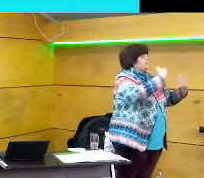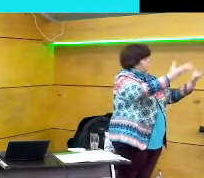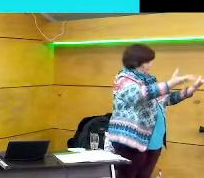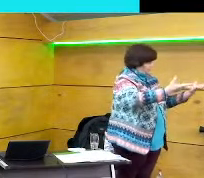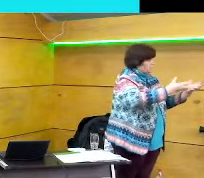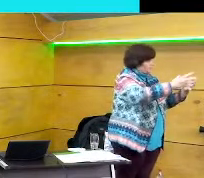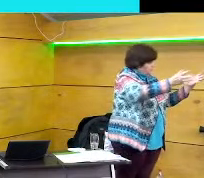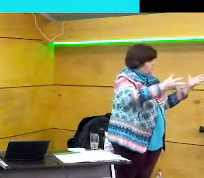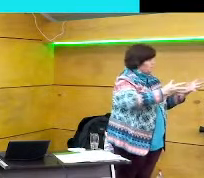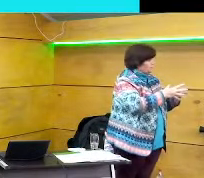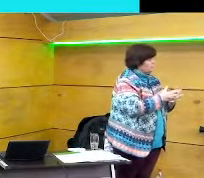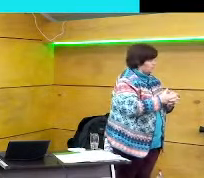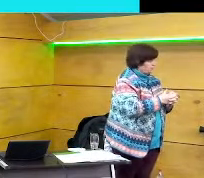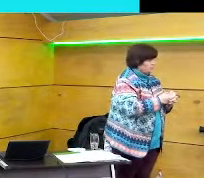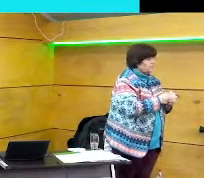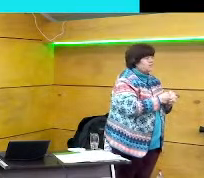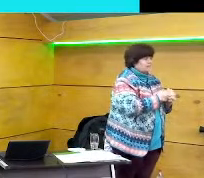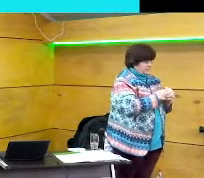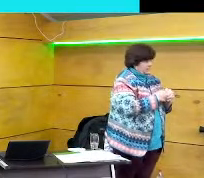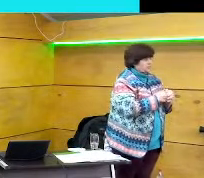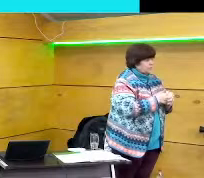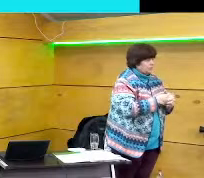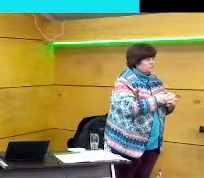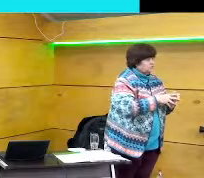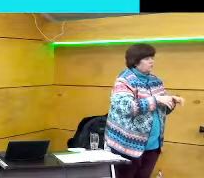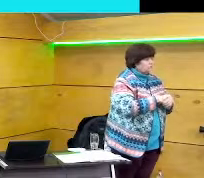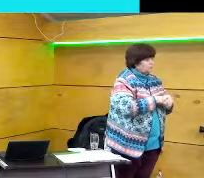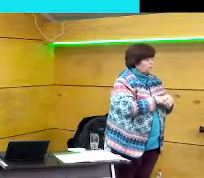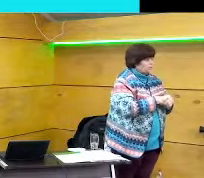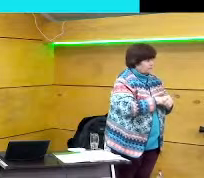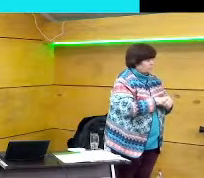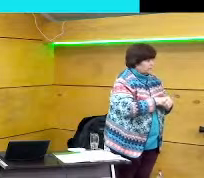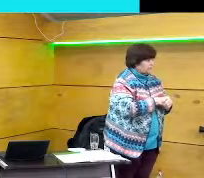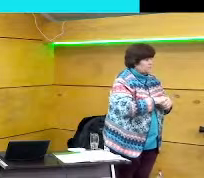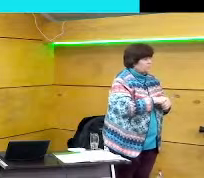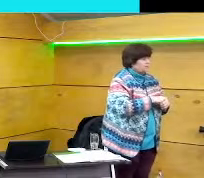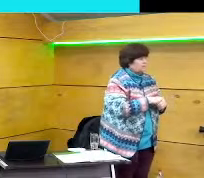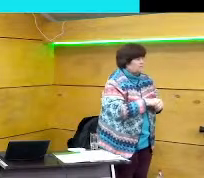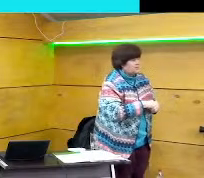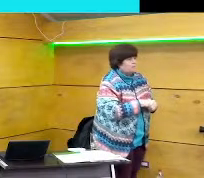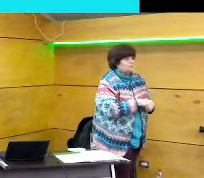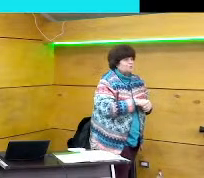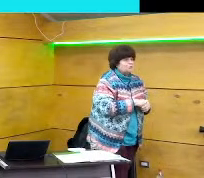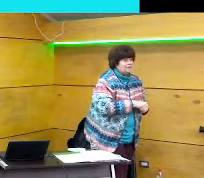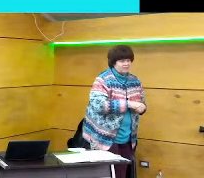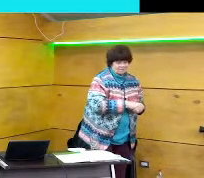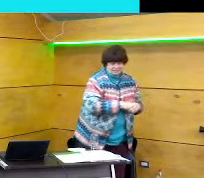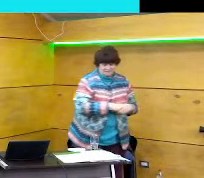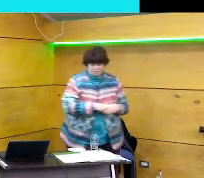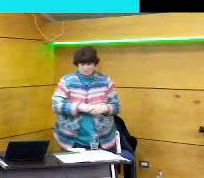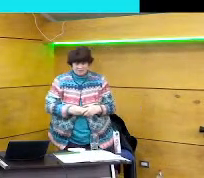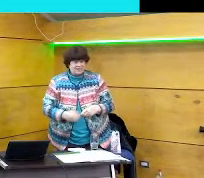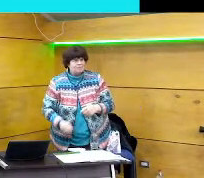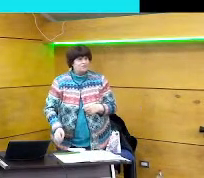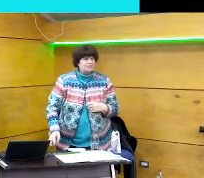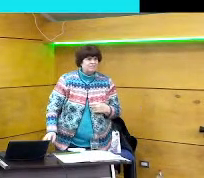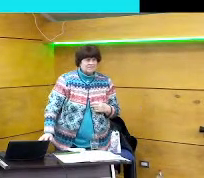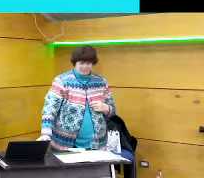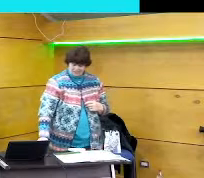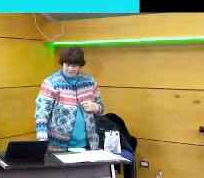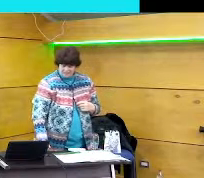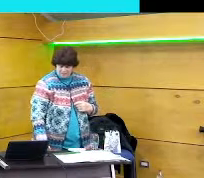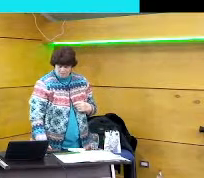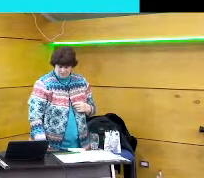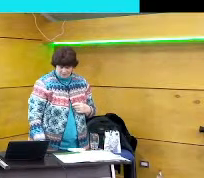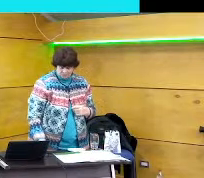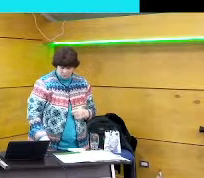network and find some other people in the region and talk to what they've been up to in their classrooms and have a chance